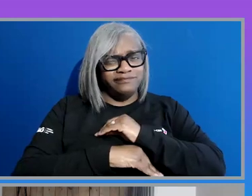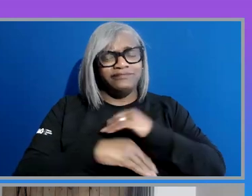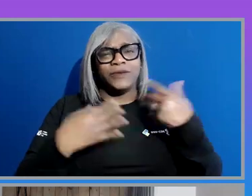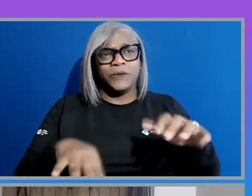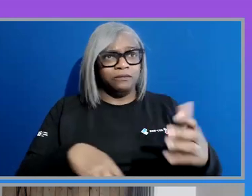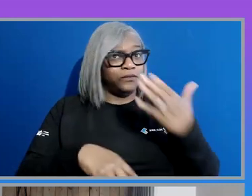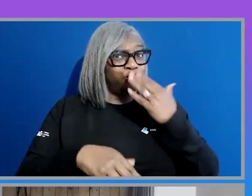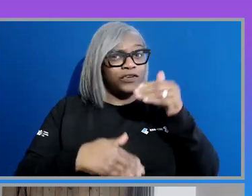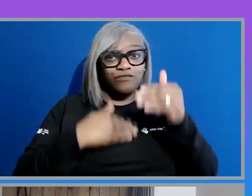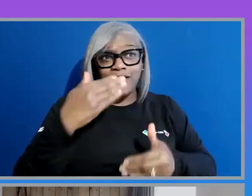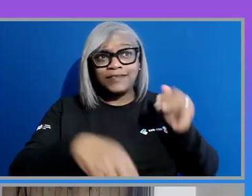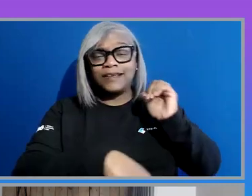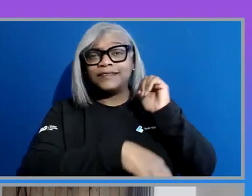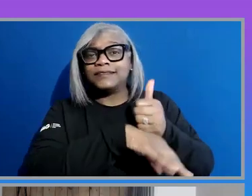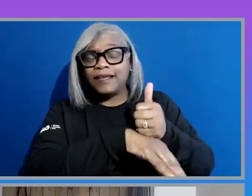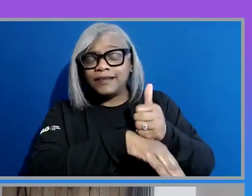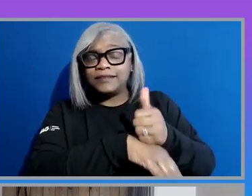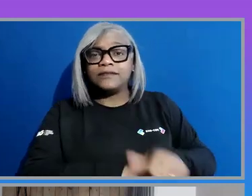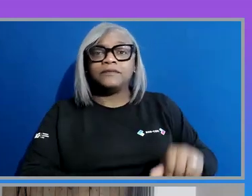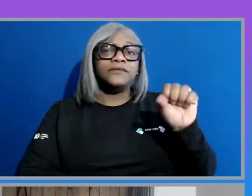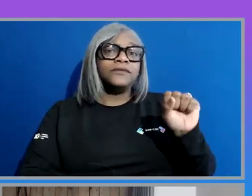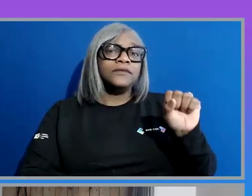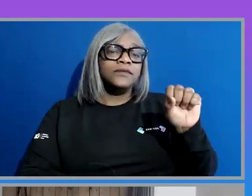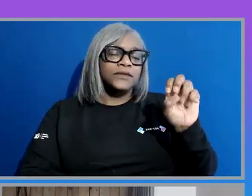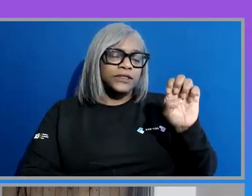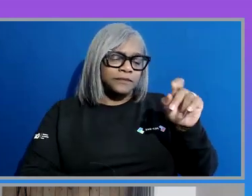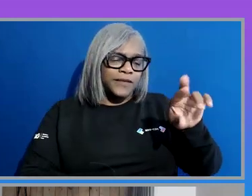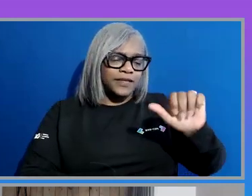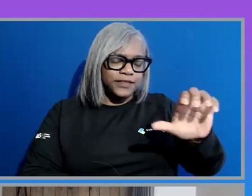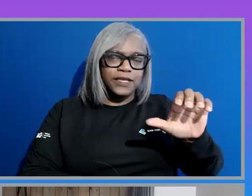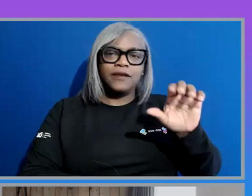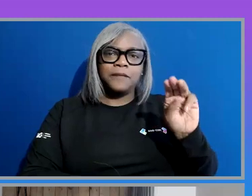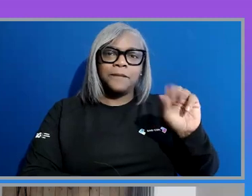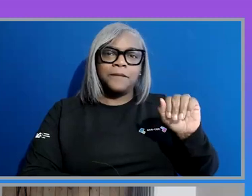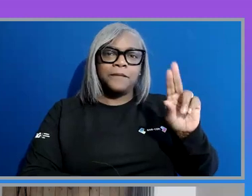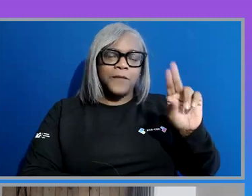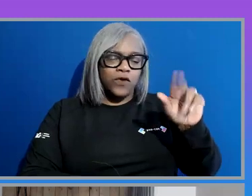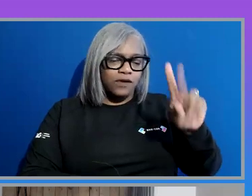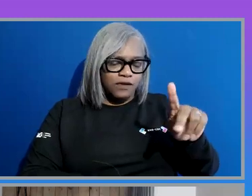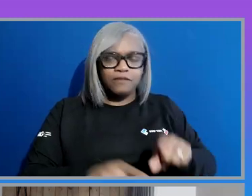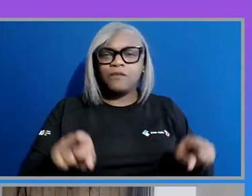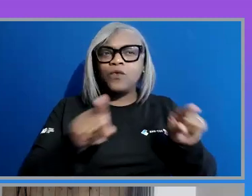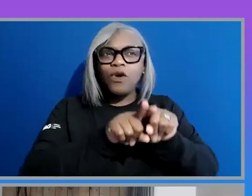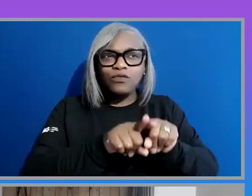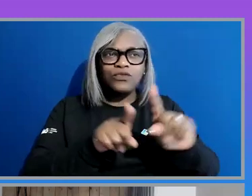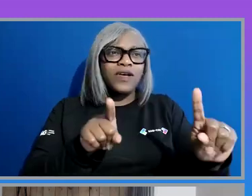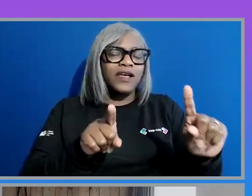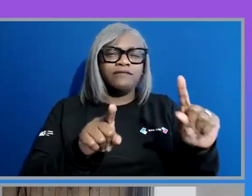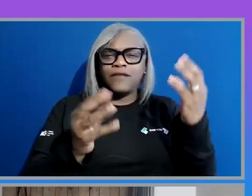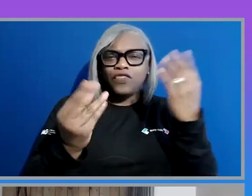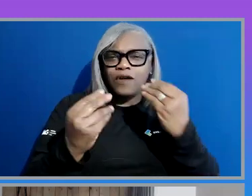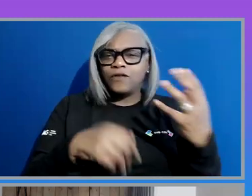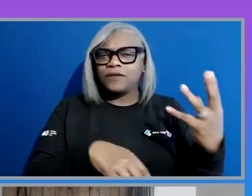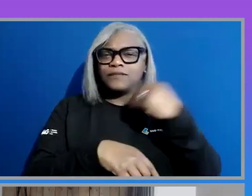process. We use semantic markup. Our designers create thoughtful, beautiful designs. Accessibility